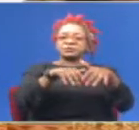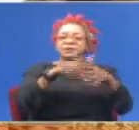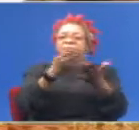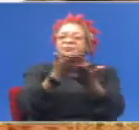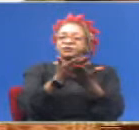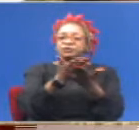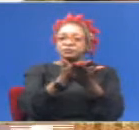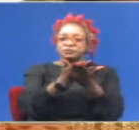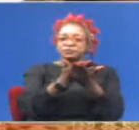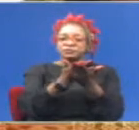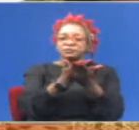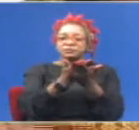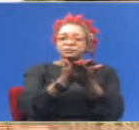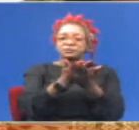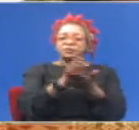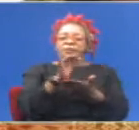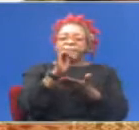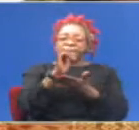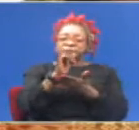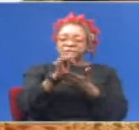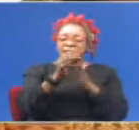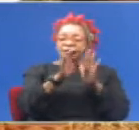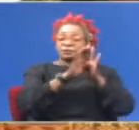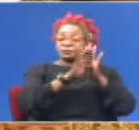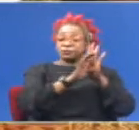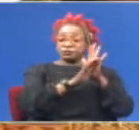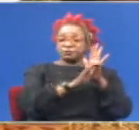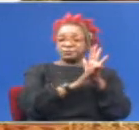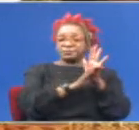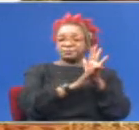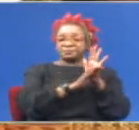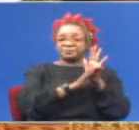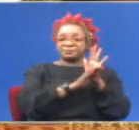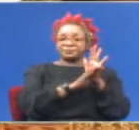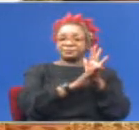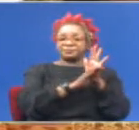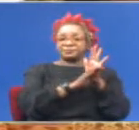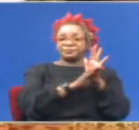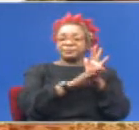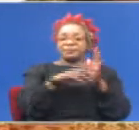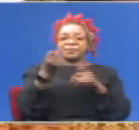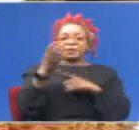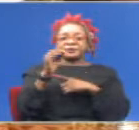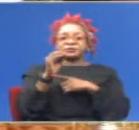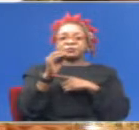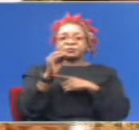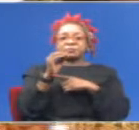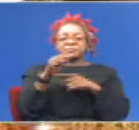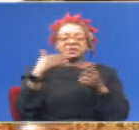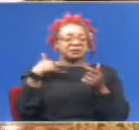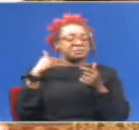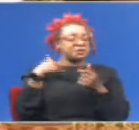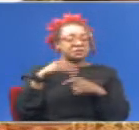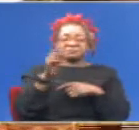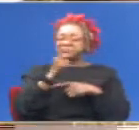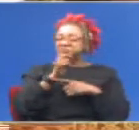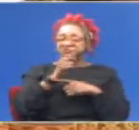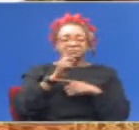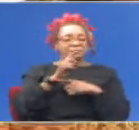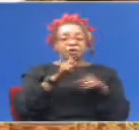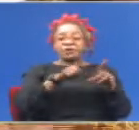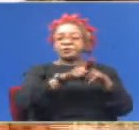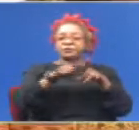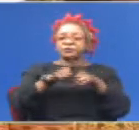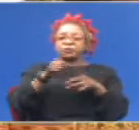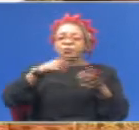petitions are enshrined in our constitution and therefore they are not criminal. We have also